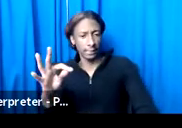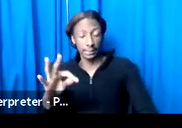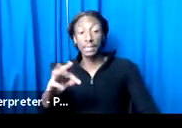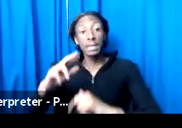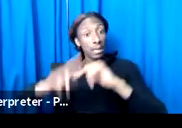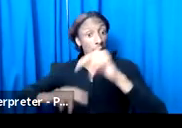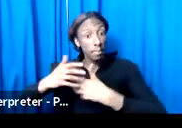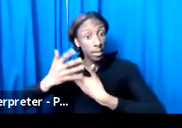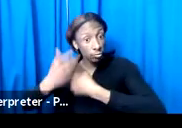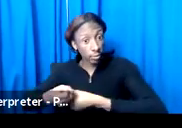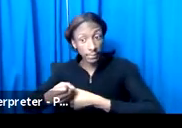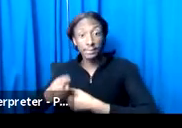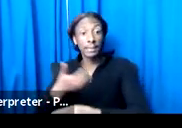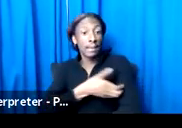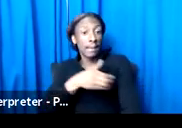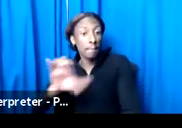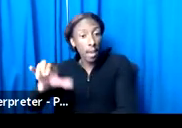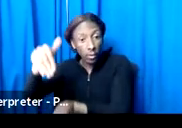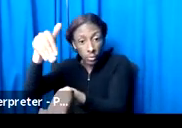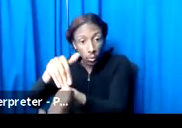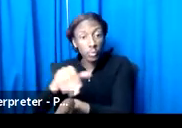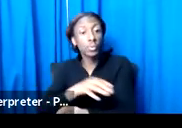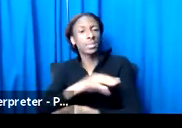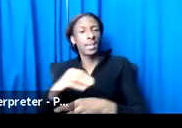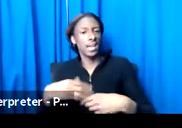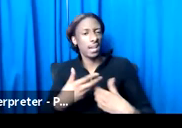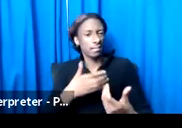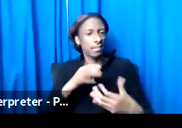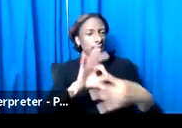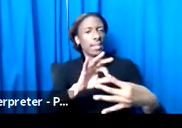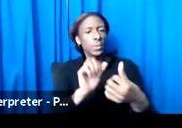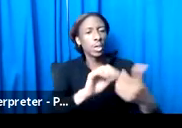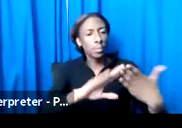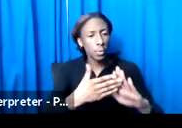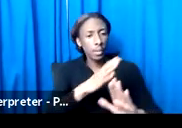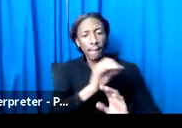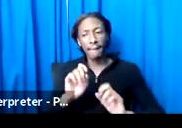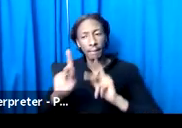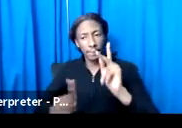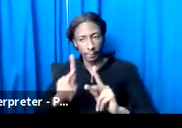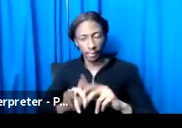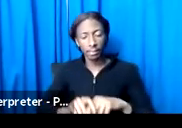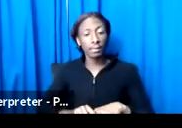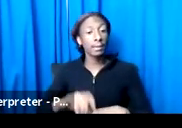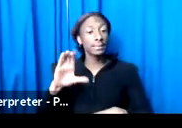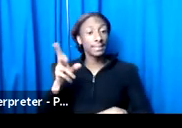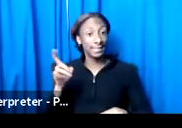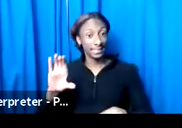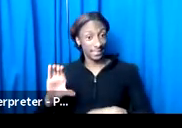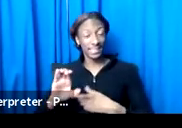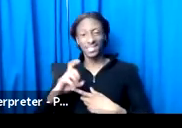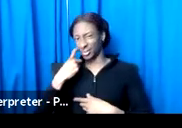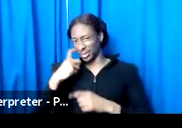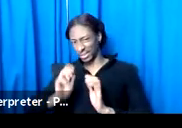empowering healthcare workers, and engaging communities and individuals. CDC has recently developed a version of